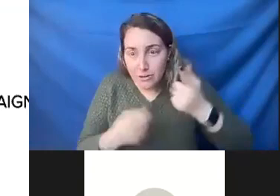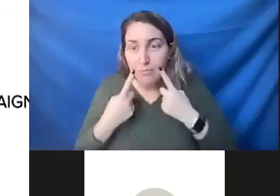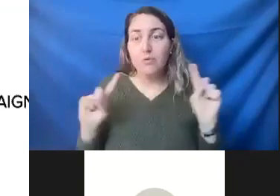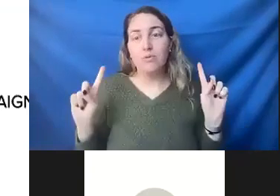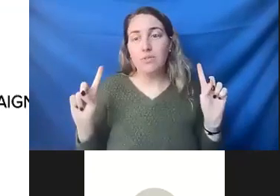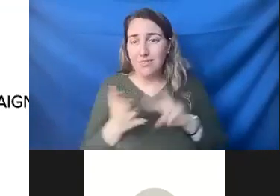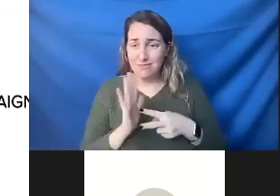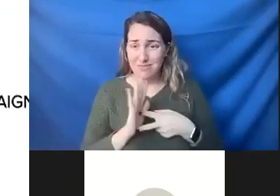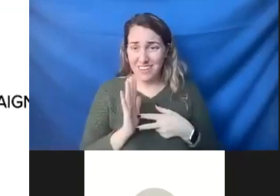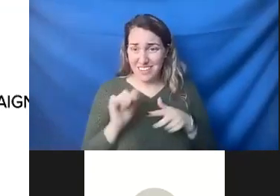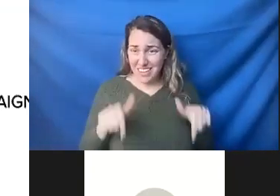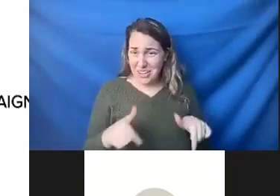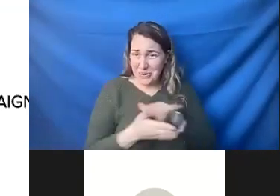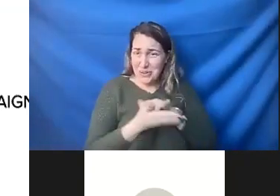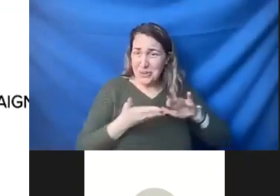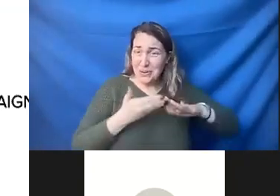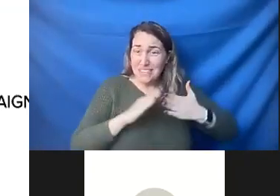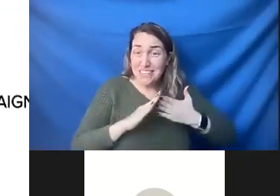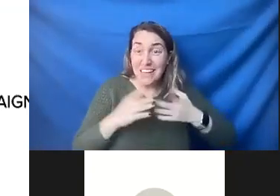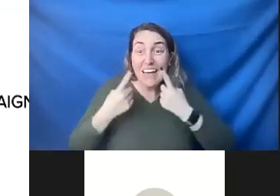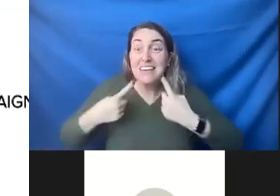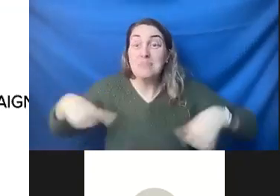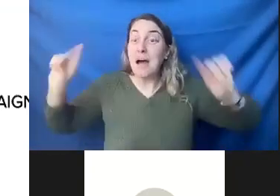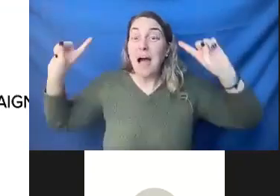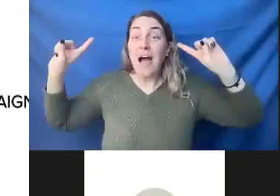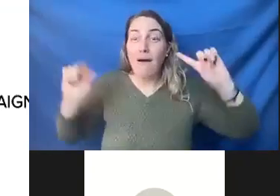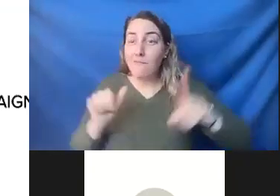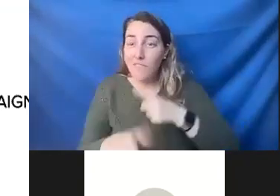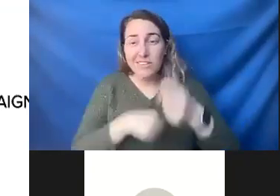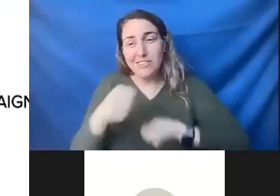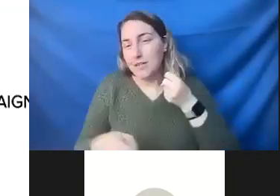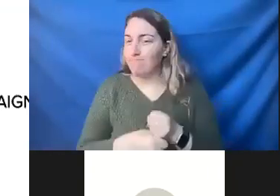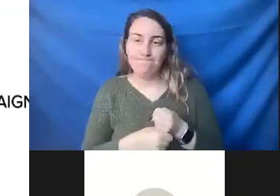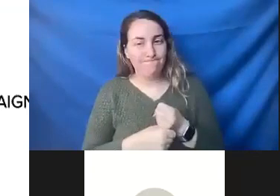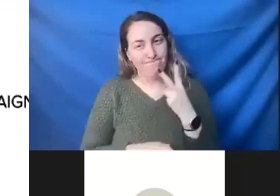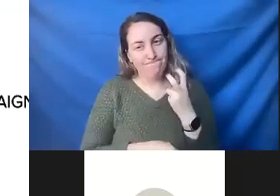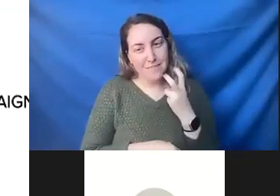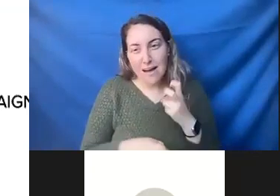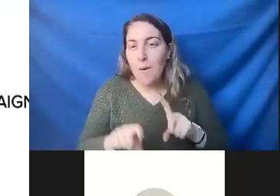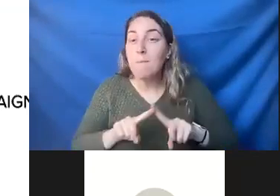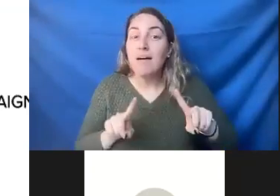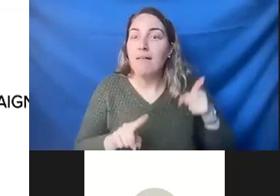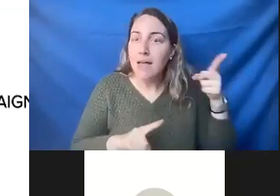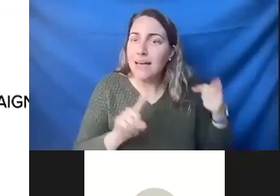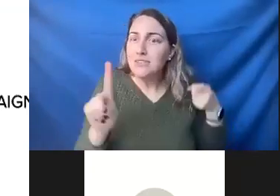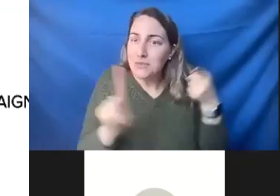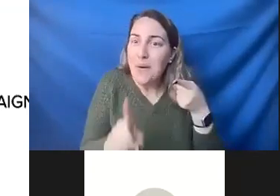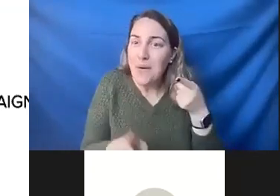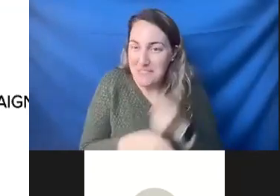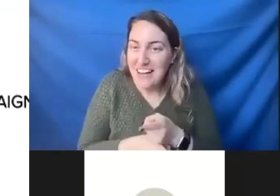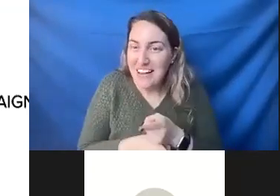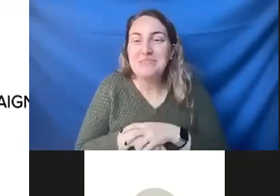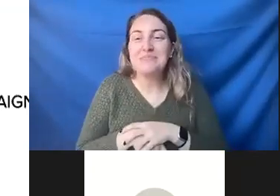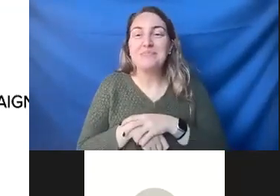this level of successful outreach in our first year using ranked choice voting. But this is the goal, right? We're going to be